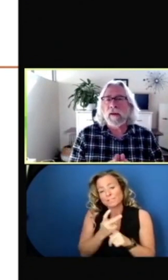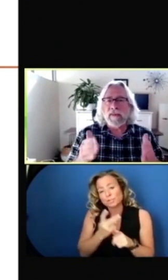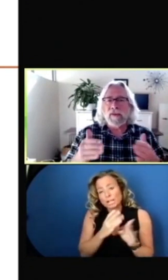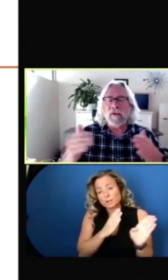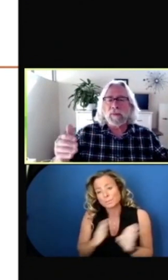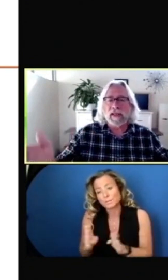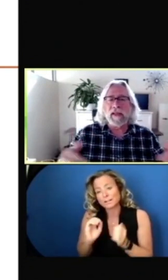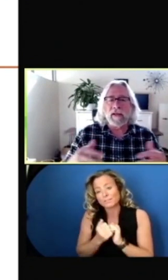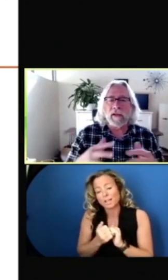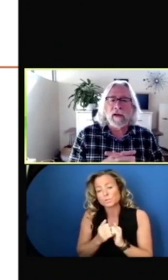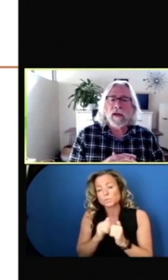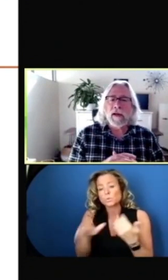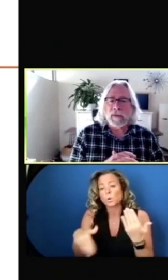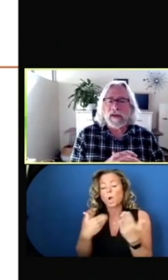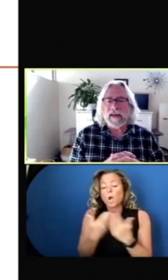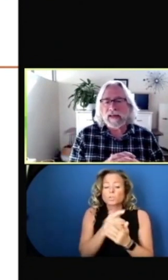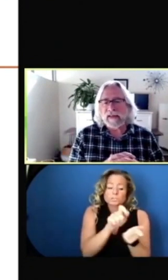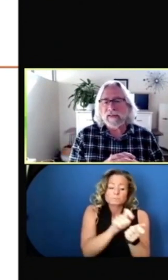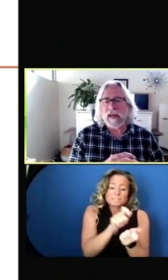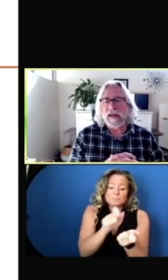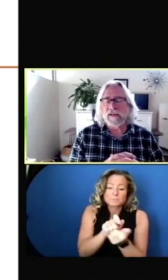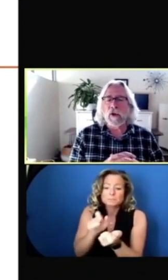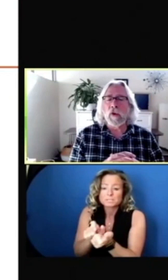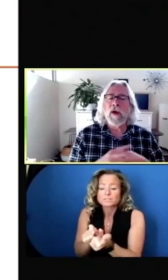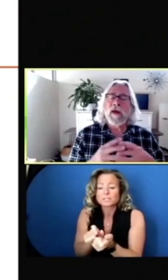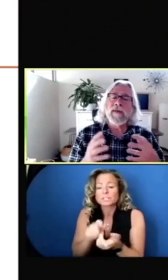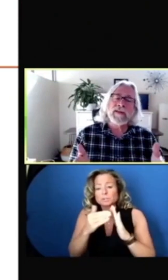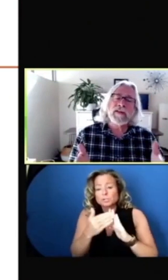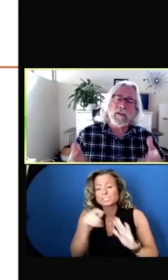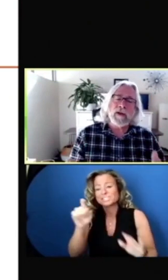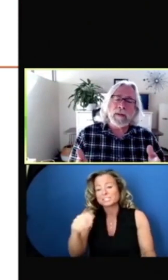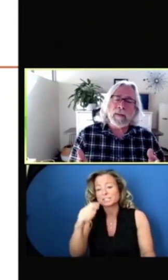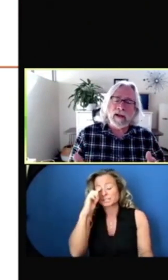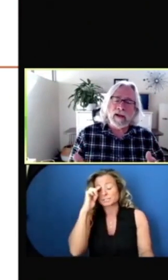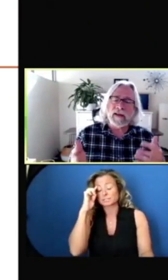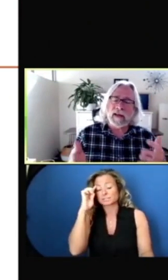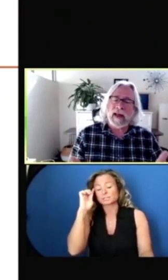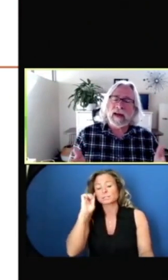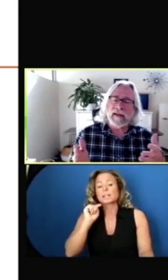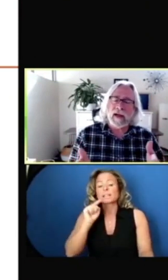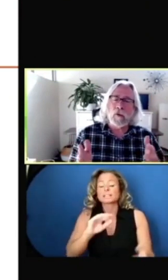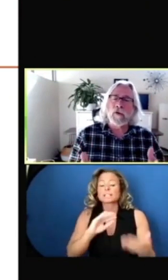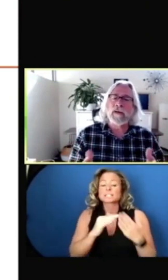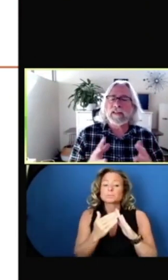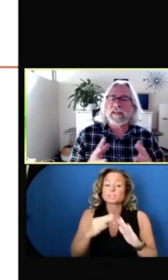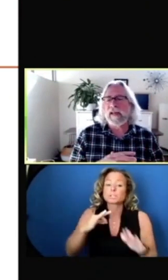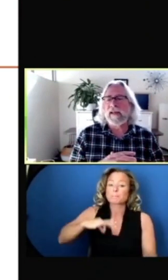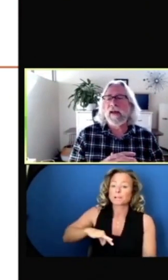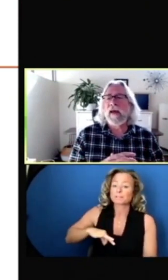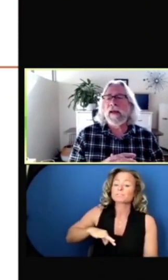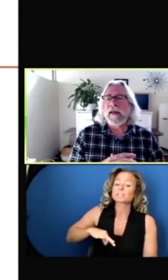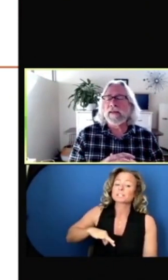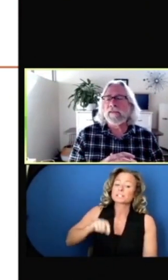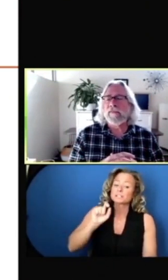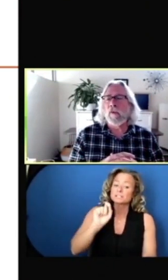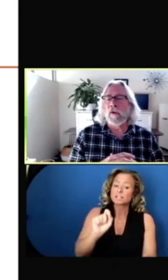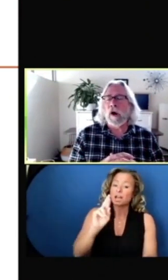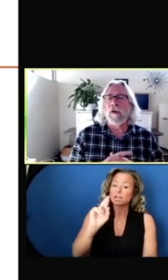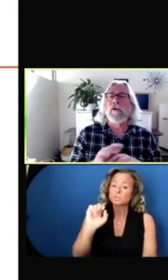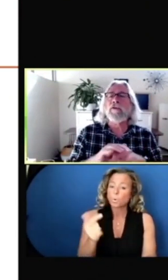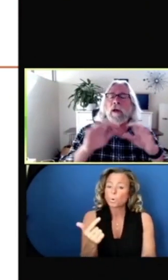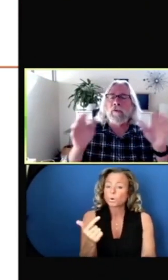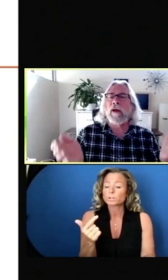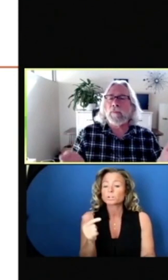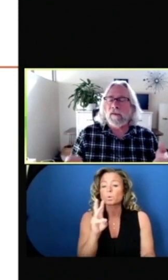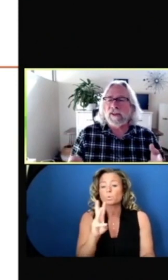as to how to meet those particular community needs. And so this community benefit connect.org site is for